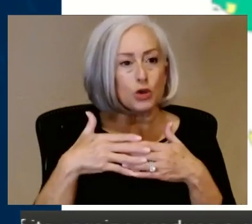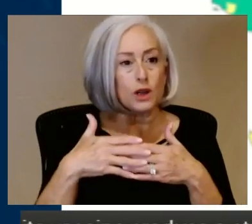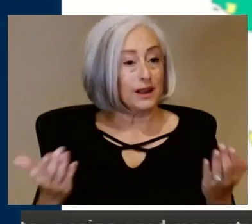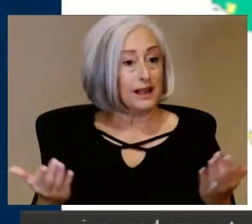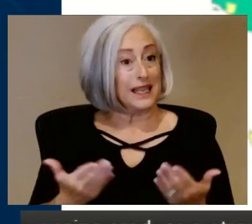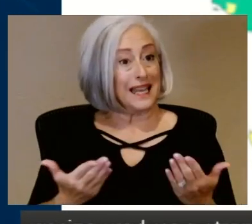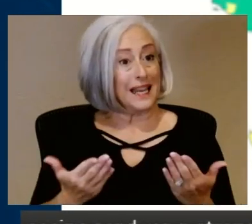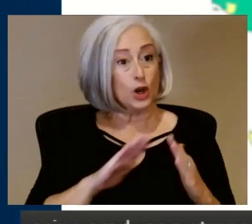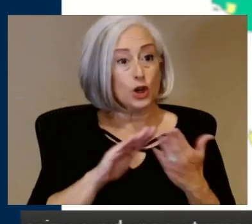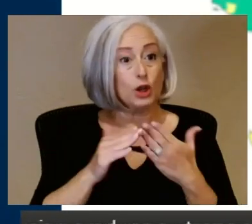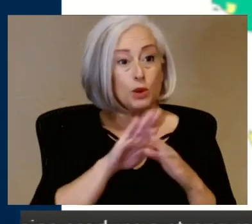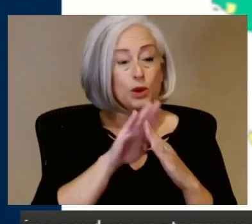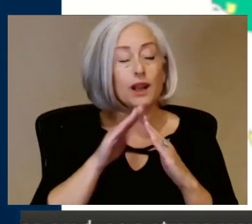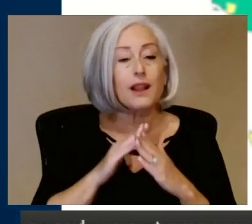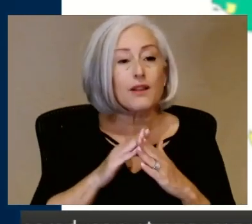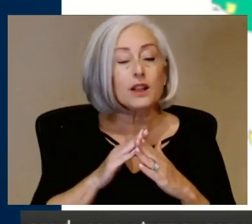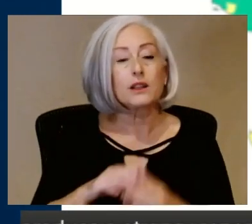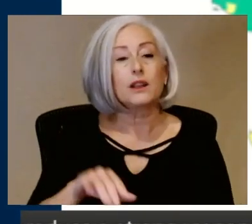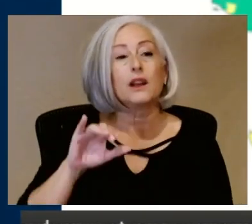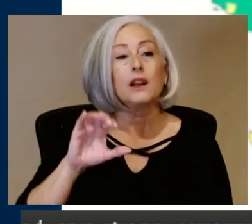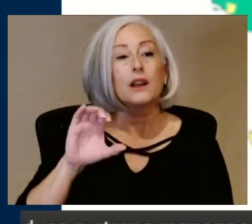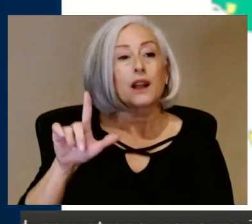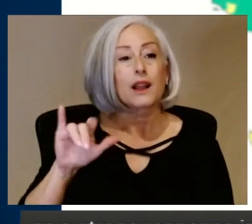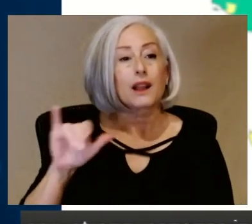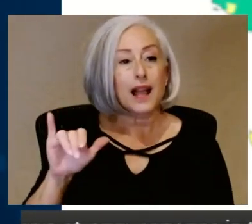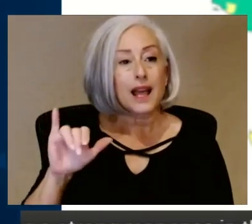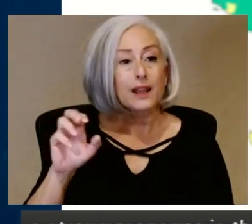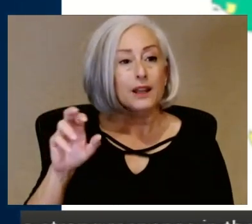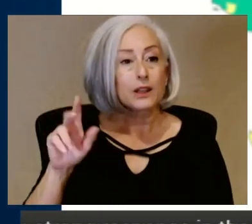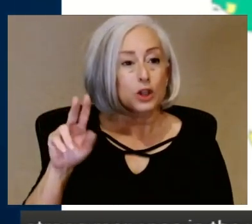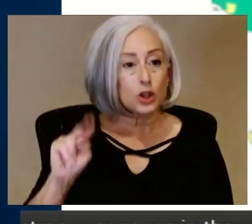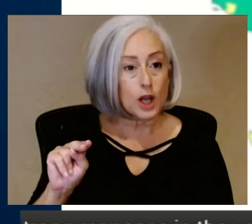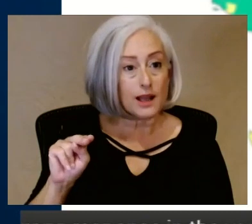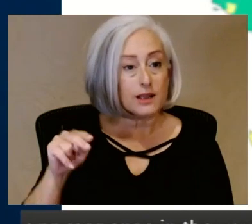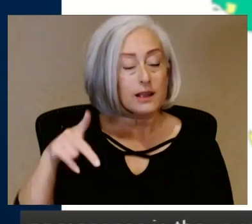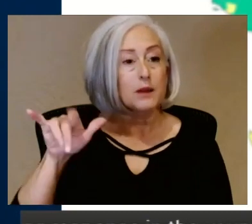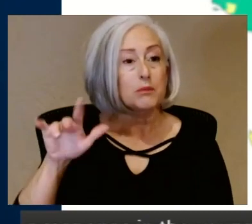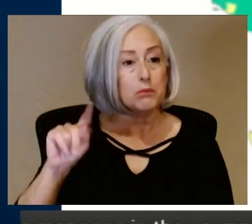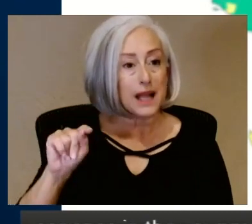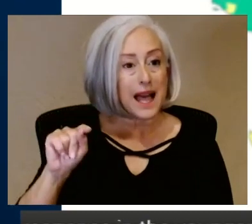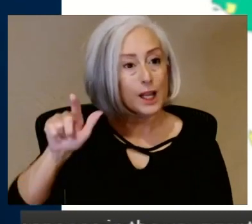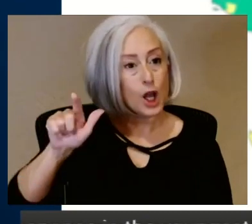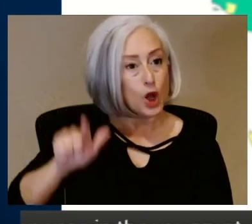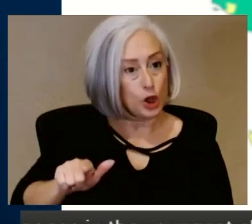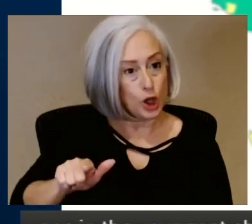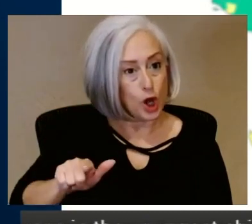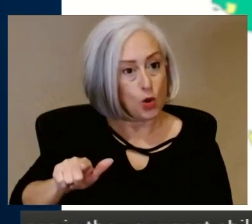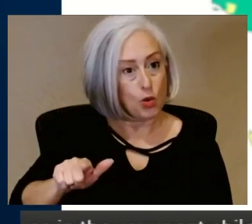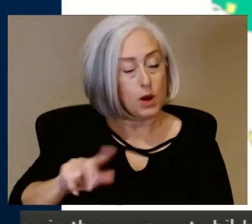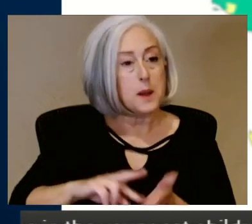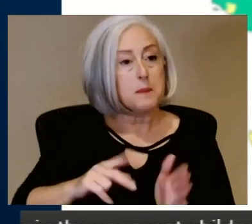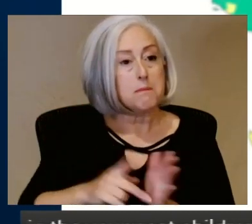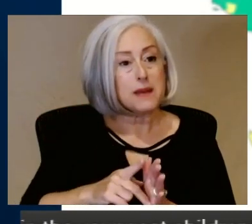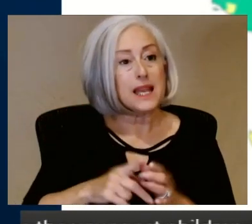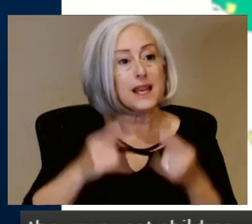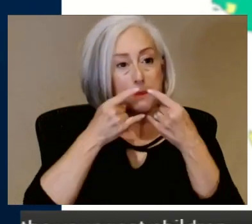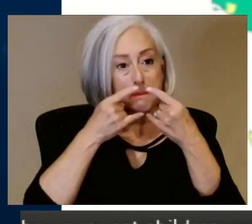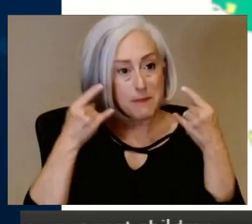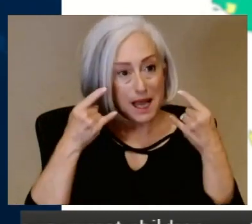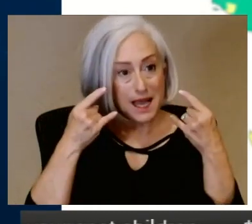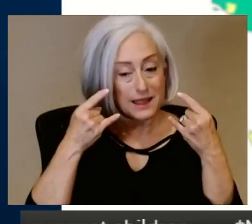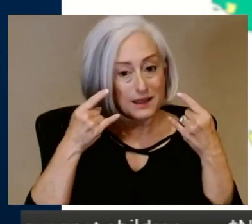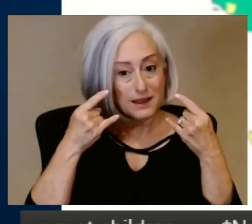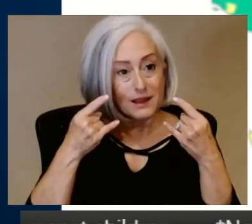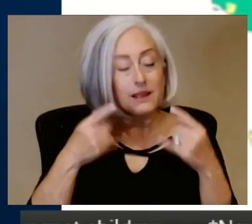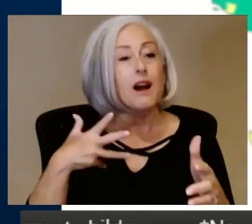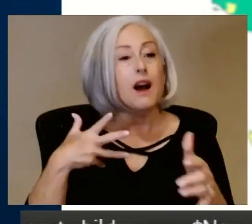Clay, Jackson, and Platte counties, they are low, meaning it's only recommended that you wear a mask and that you should stay up to date on your vaccinations.